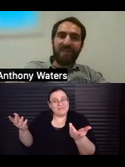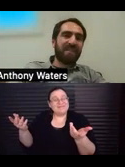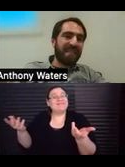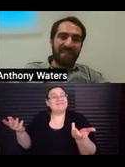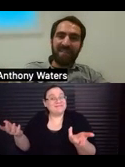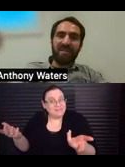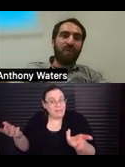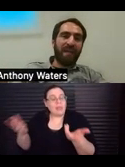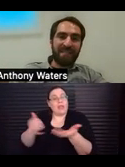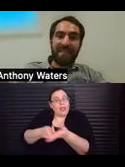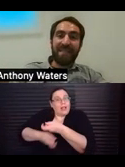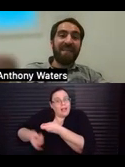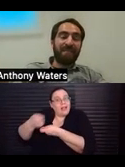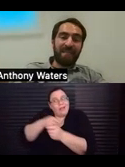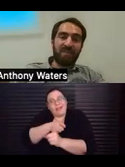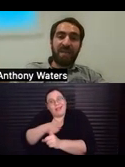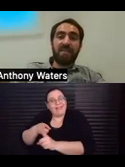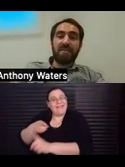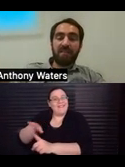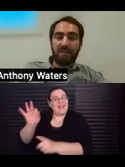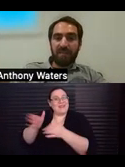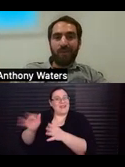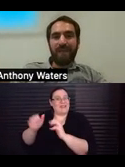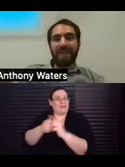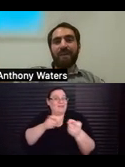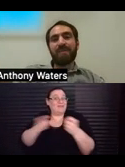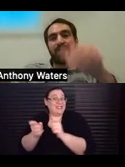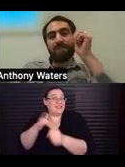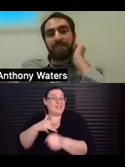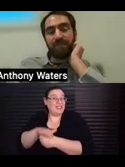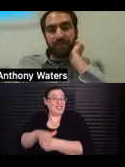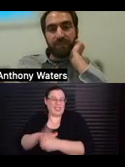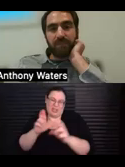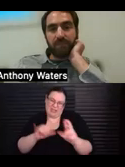you're starting to get to some ways that they can manage stress. I hope that helps.